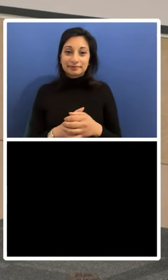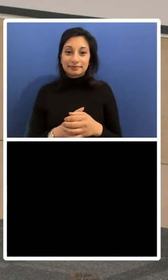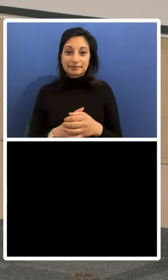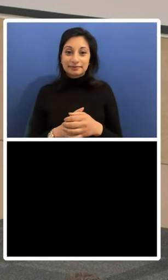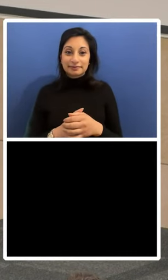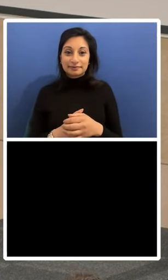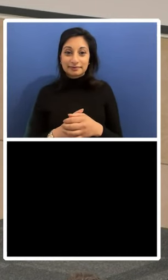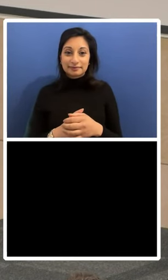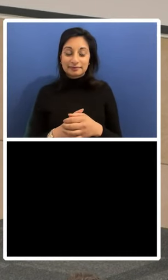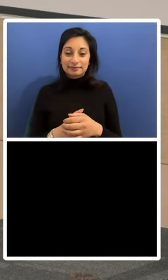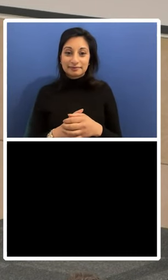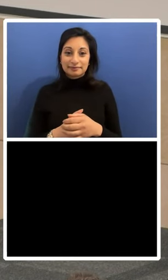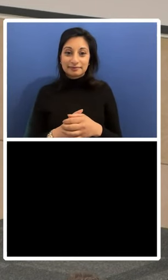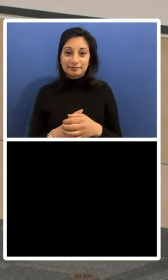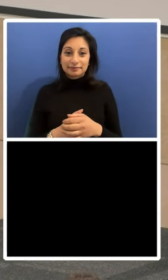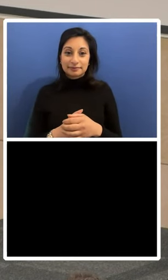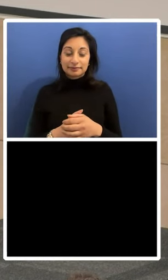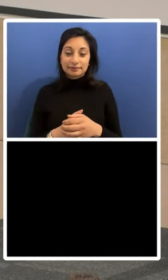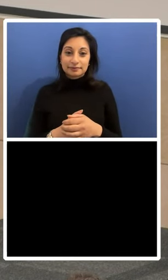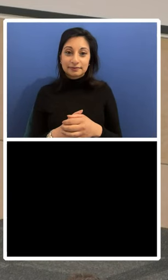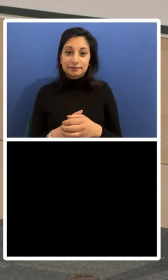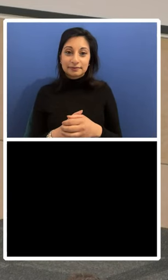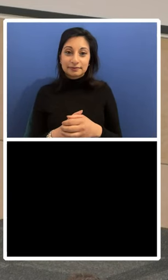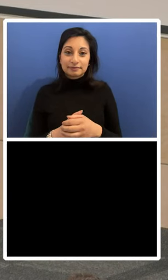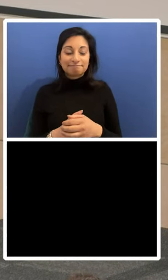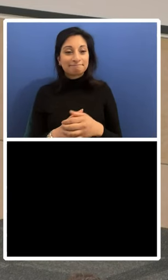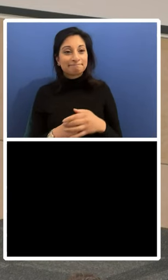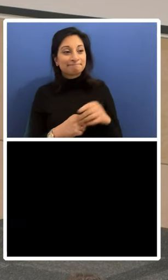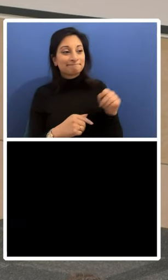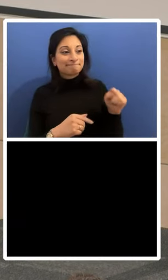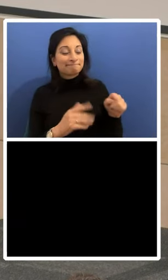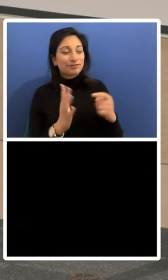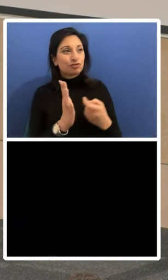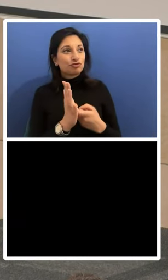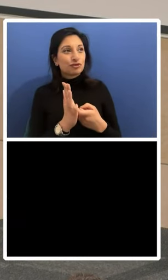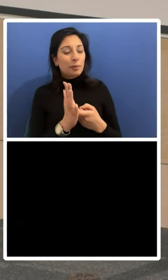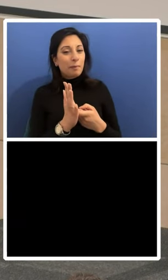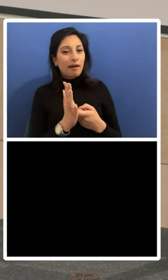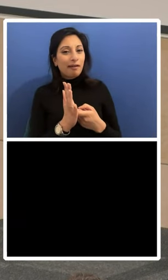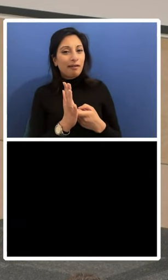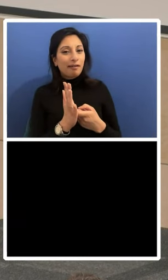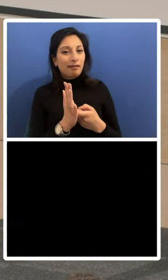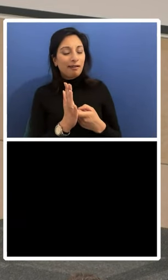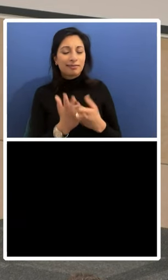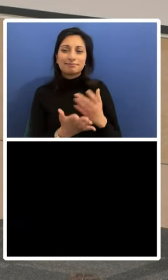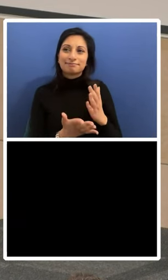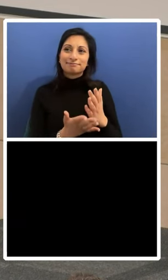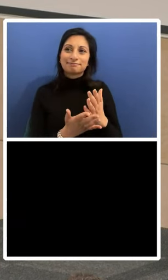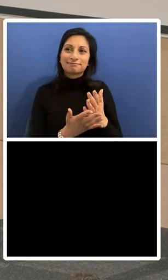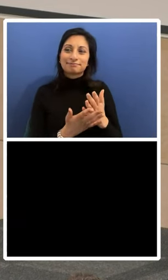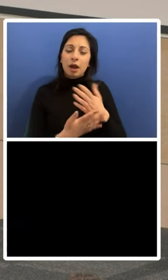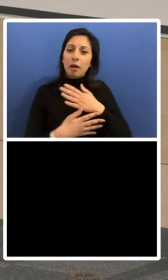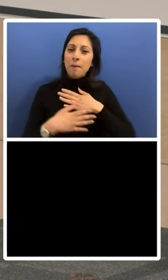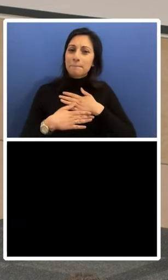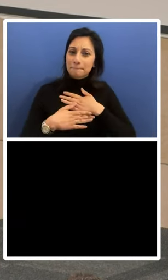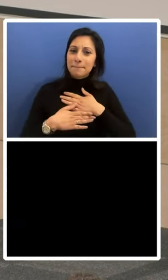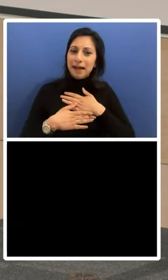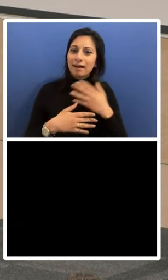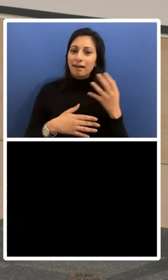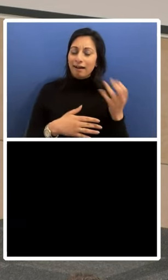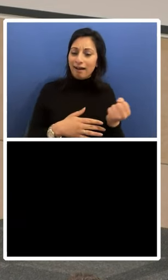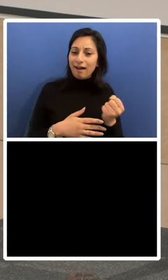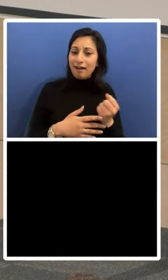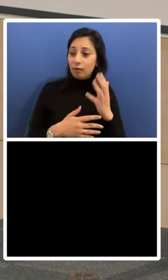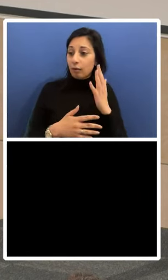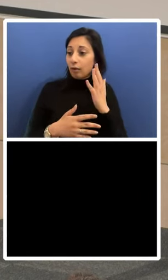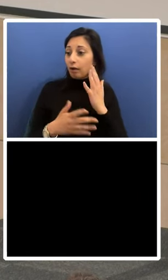I don't even really feel... He had these weird moments like of real compassion. Real, like when Harry's mum passed away, he was the guy that was there. Yeah. And